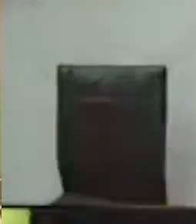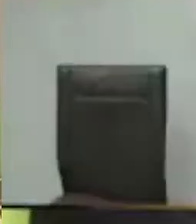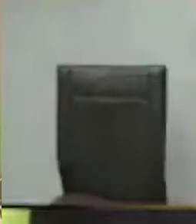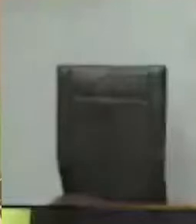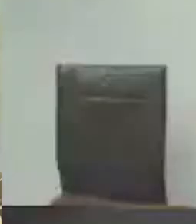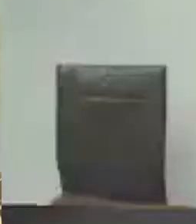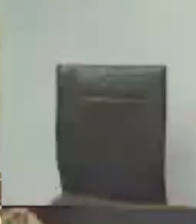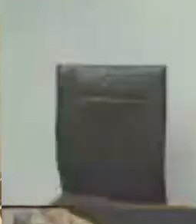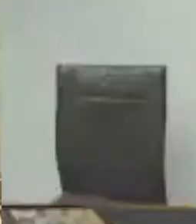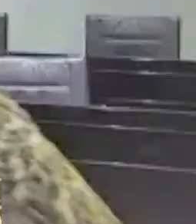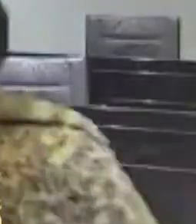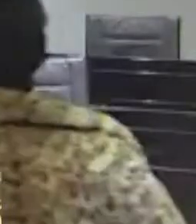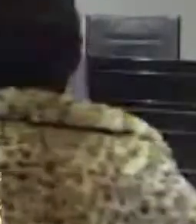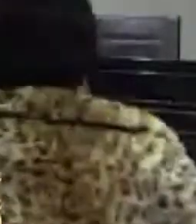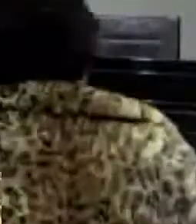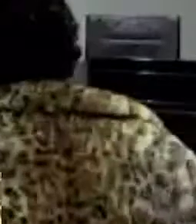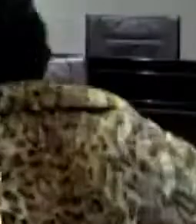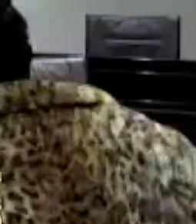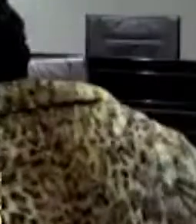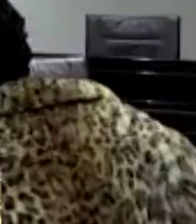Thank you, guys. Fly safe.